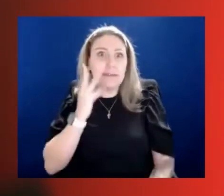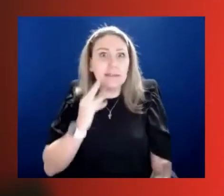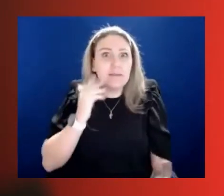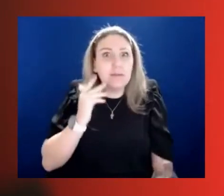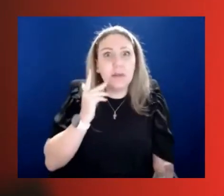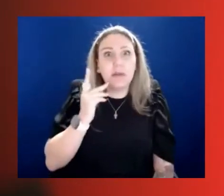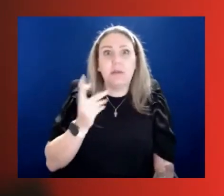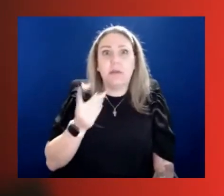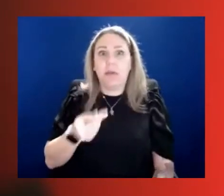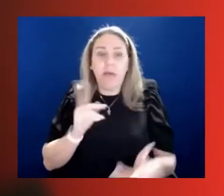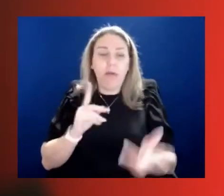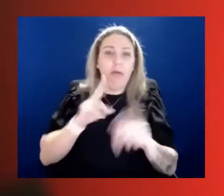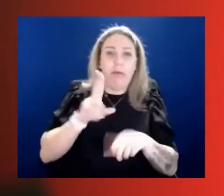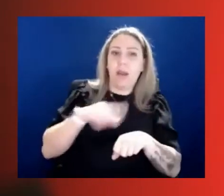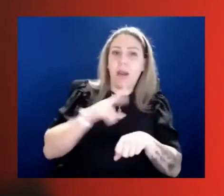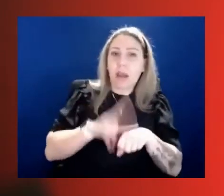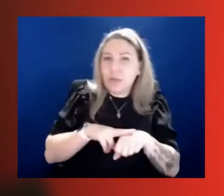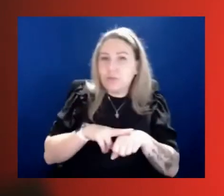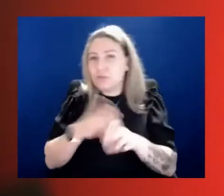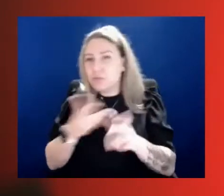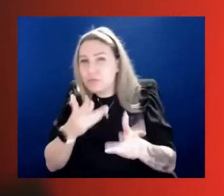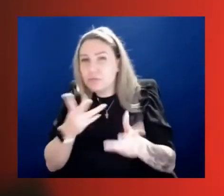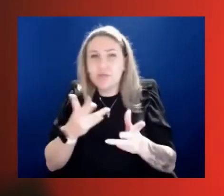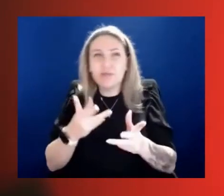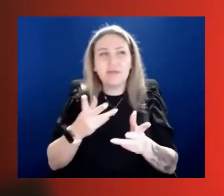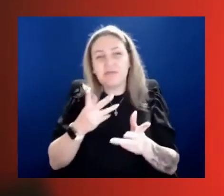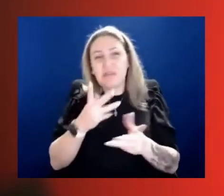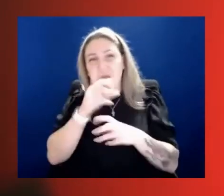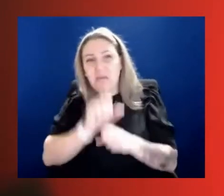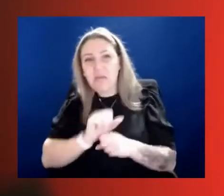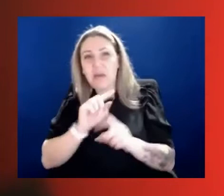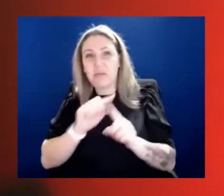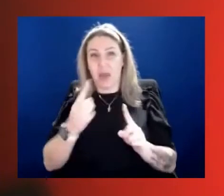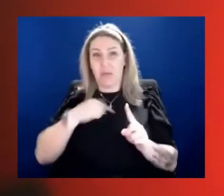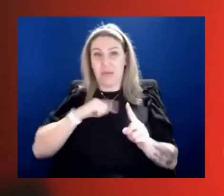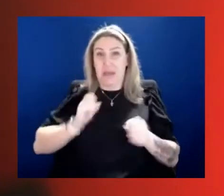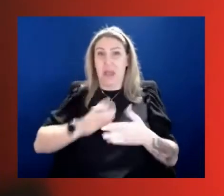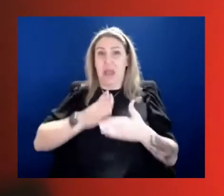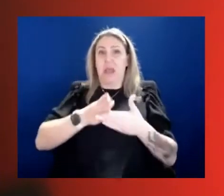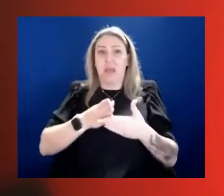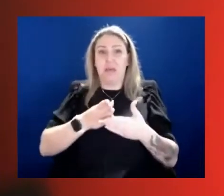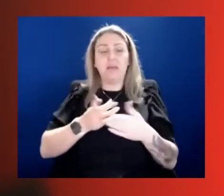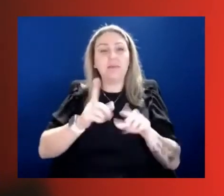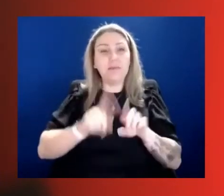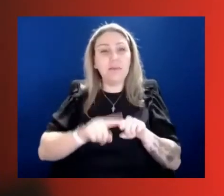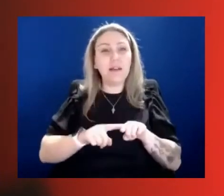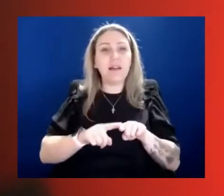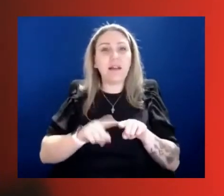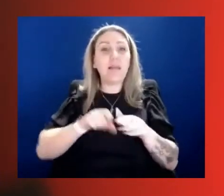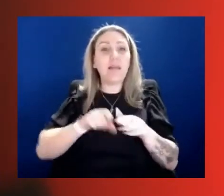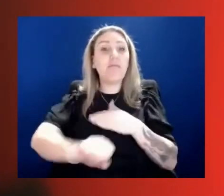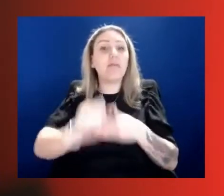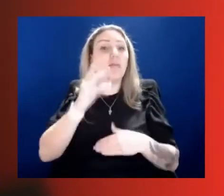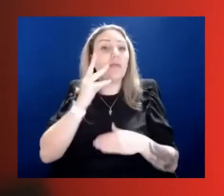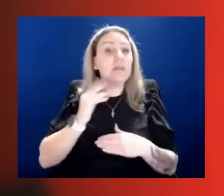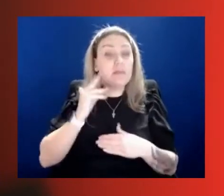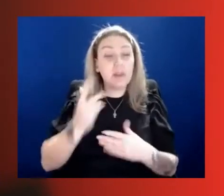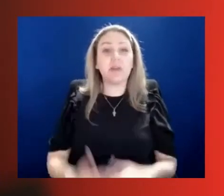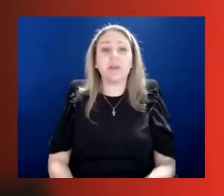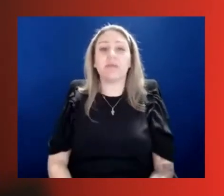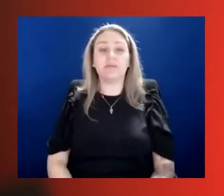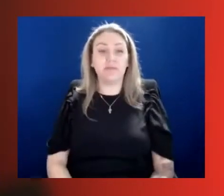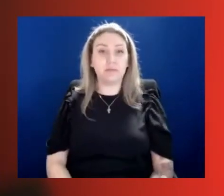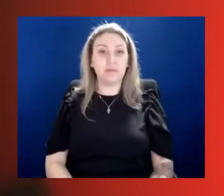natural instincts, but sometimes we can get in the way of those depending on what the birthing experience was. Right. So I look